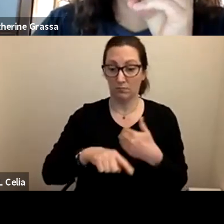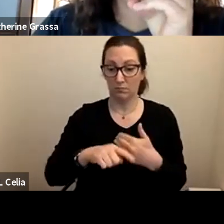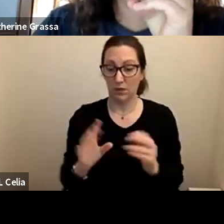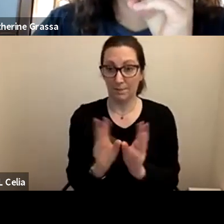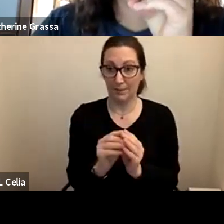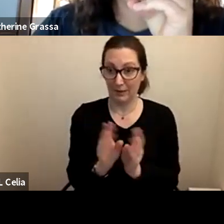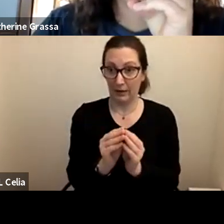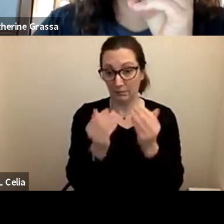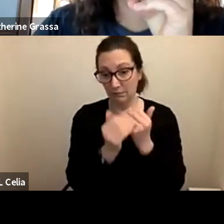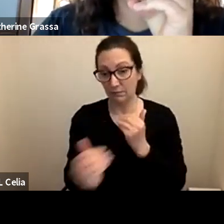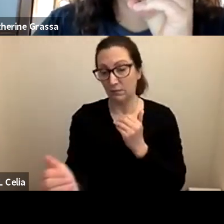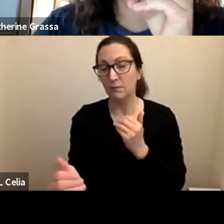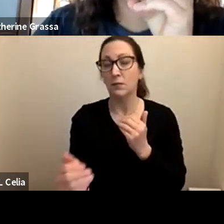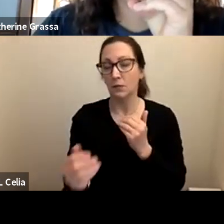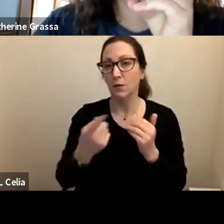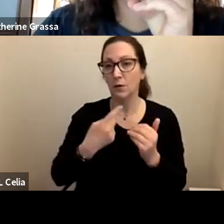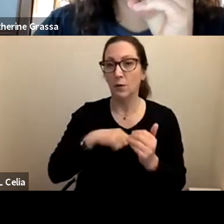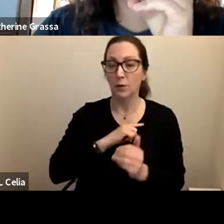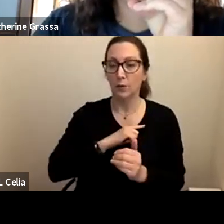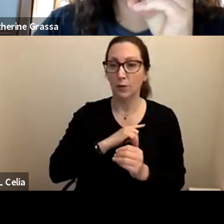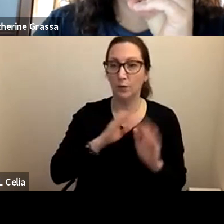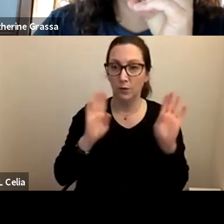our time to